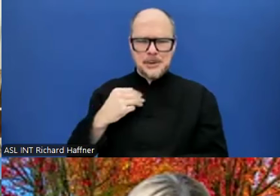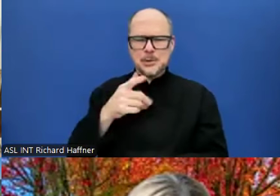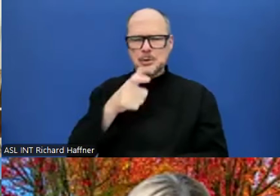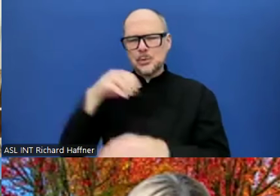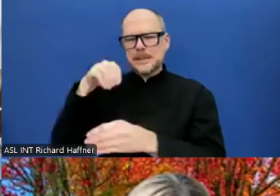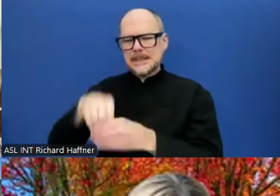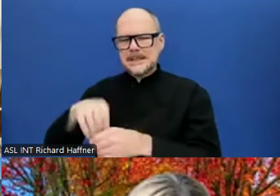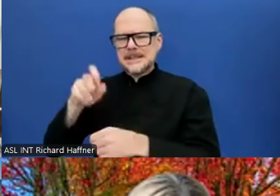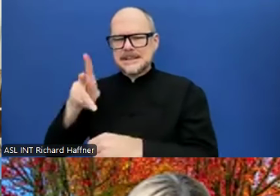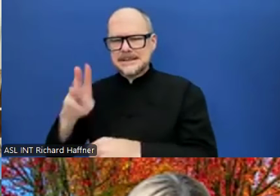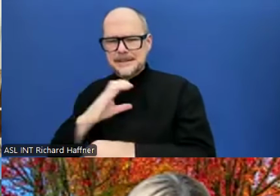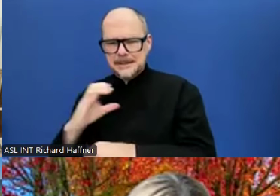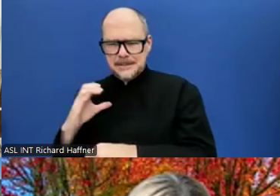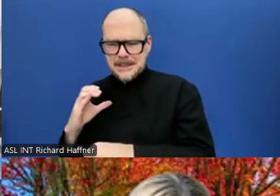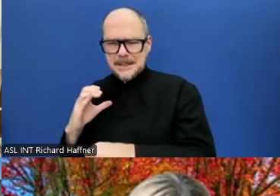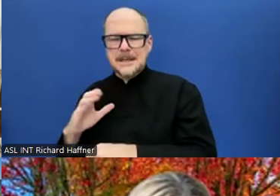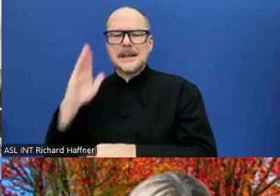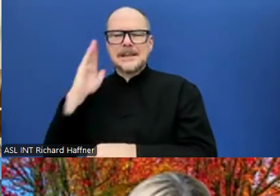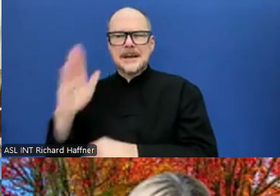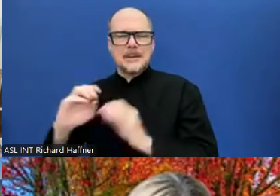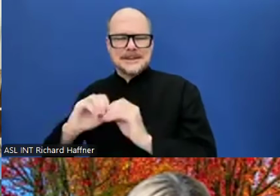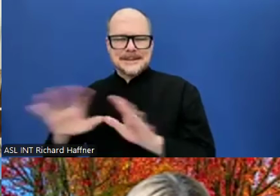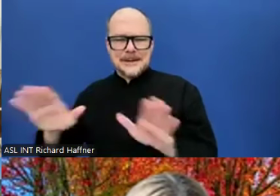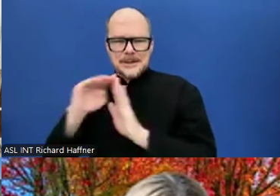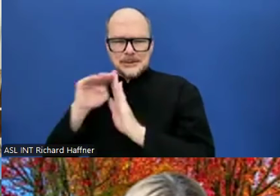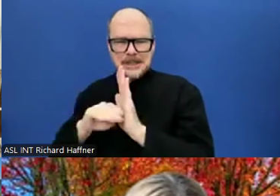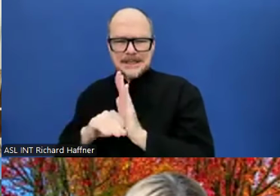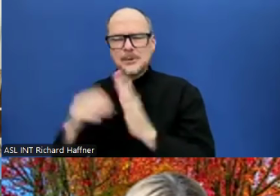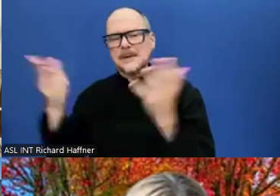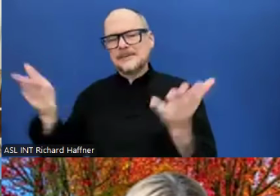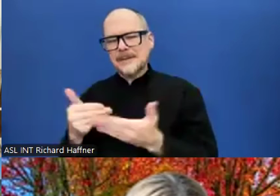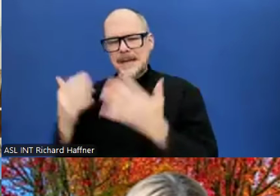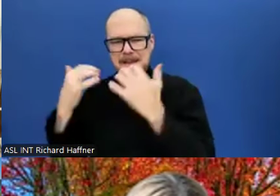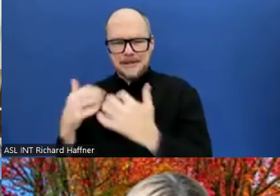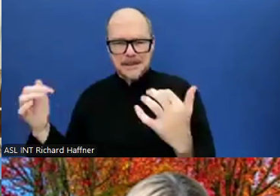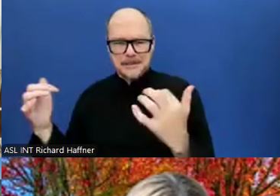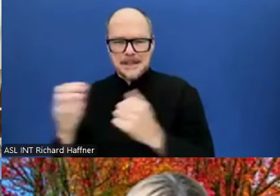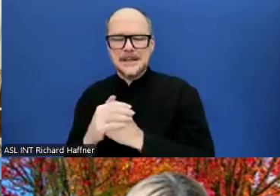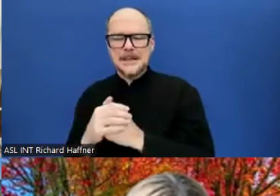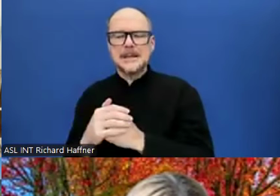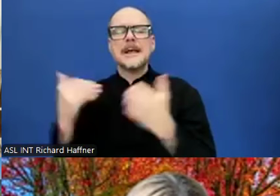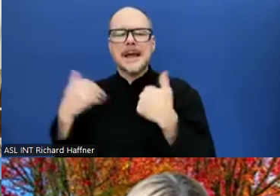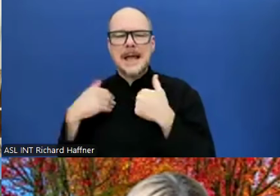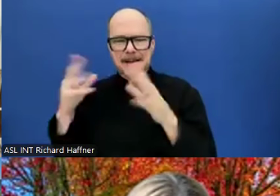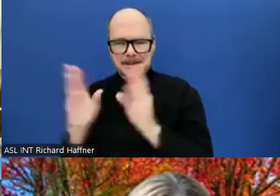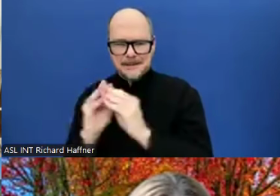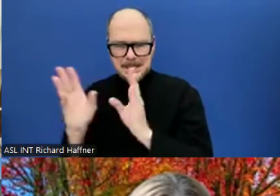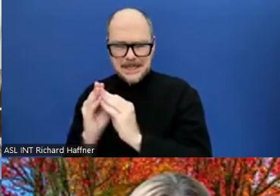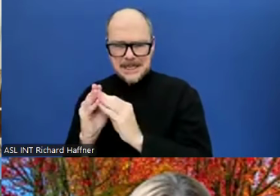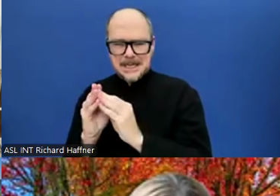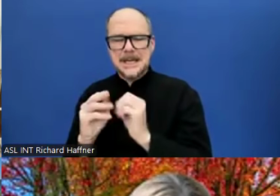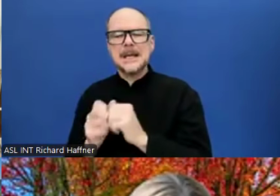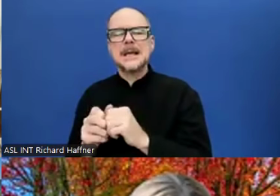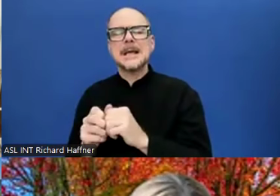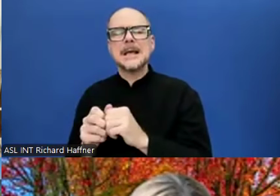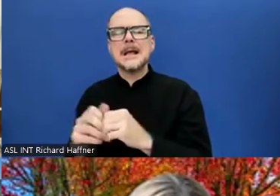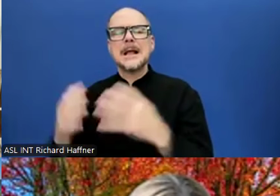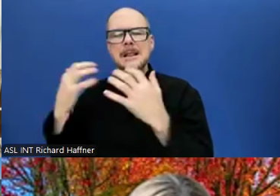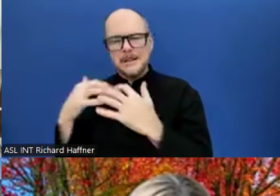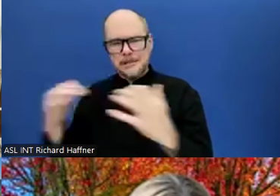committee. They'll send out an agenda, they'll invite the public, they'll have their meeting, the public will voice